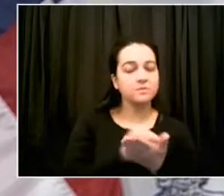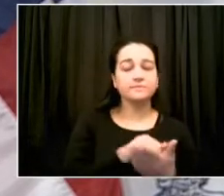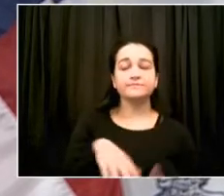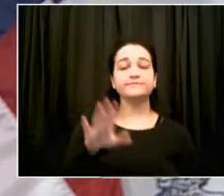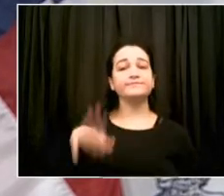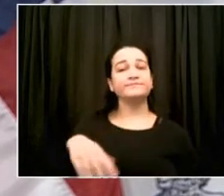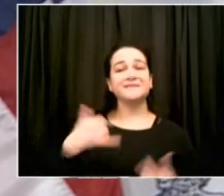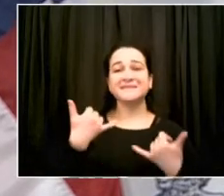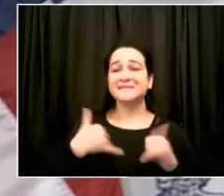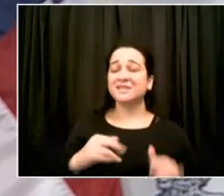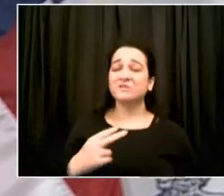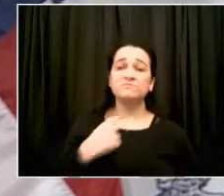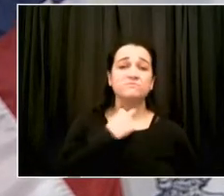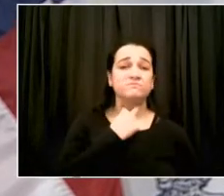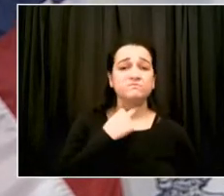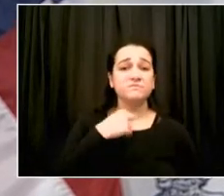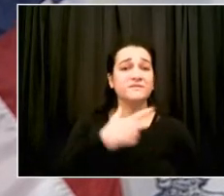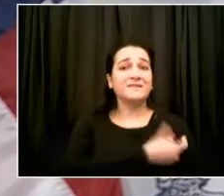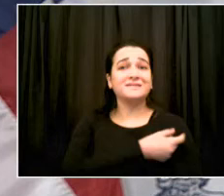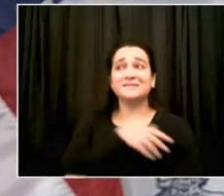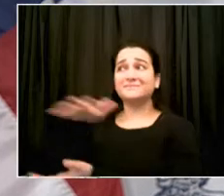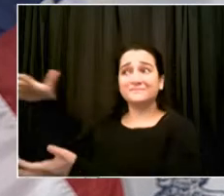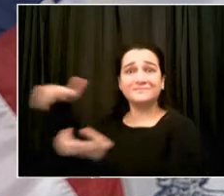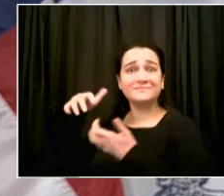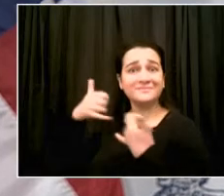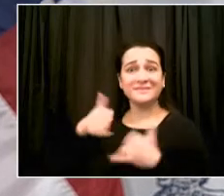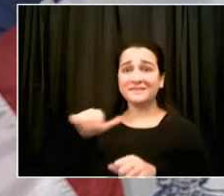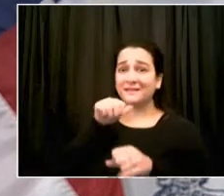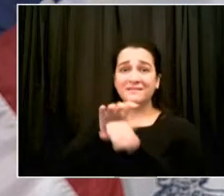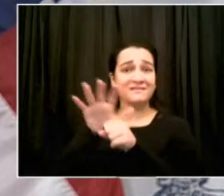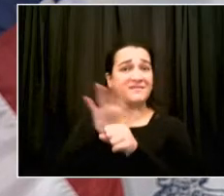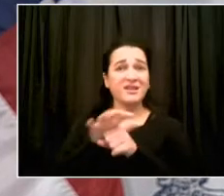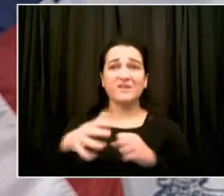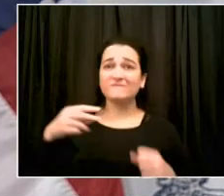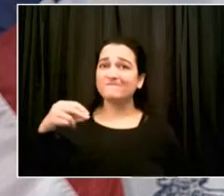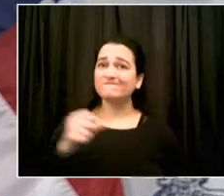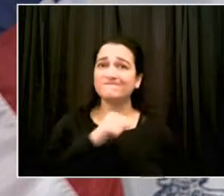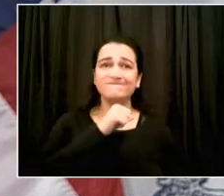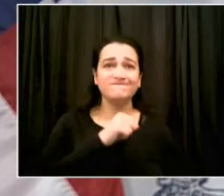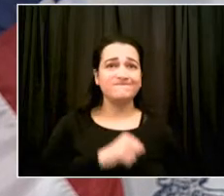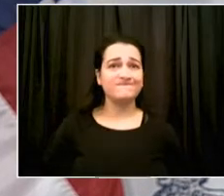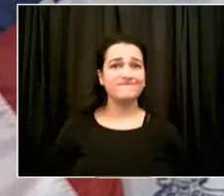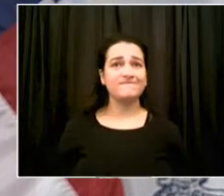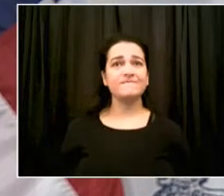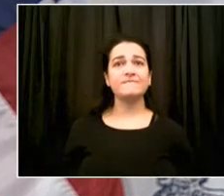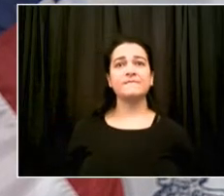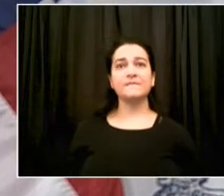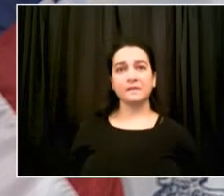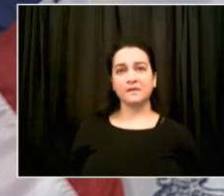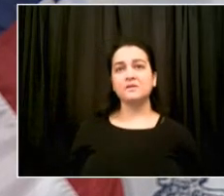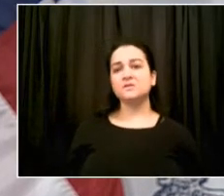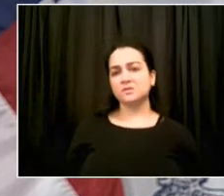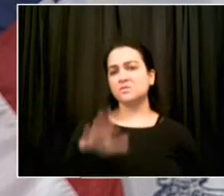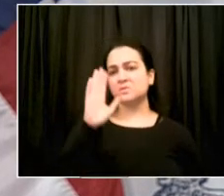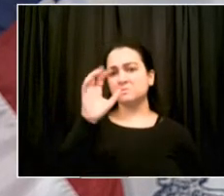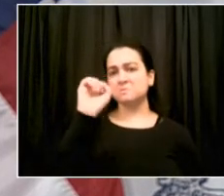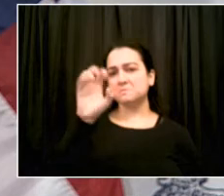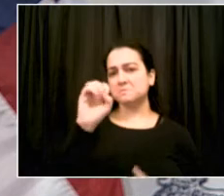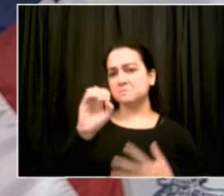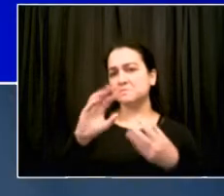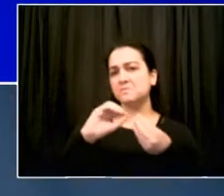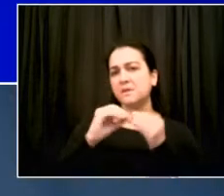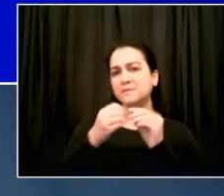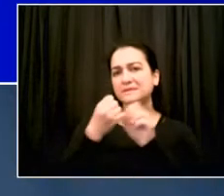latest update since the beginning of the vaccination effort. As of now, in New York City, we have provided